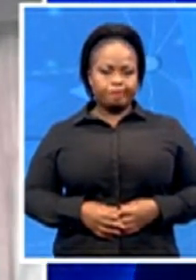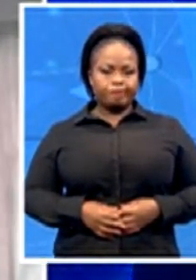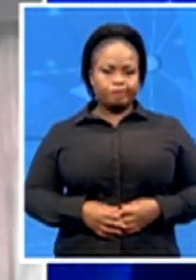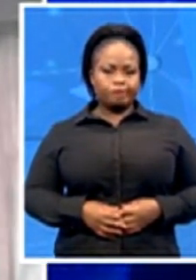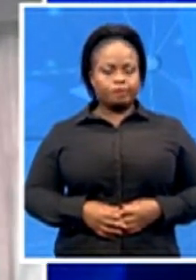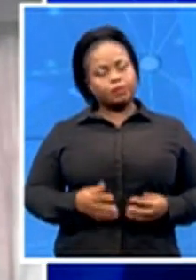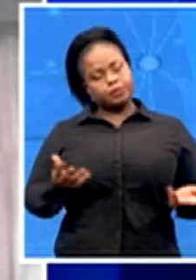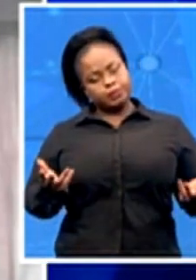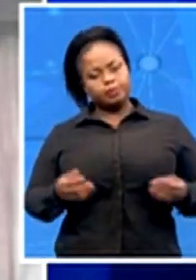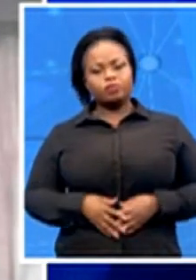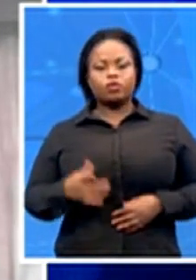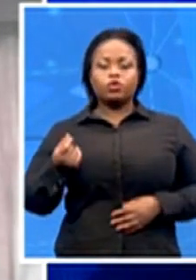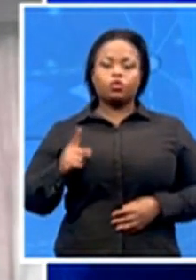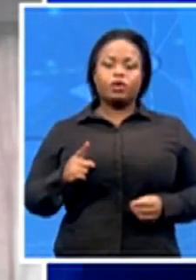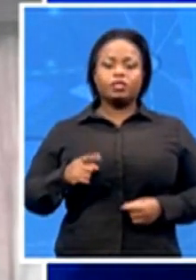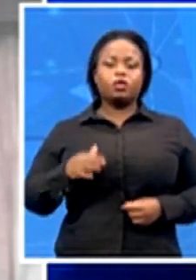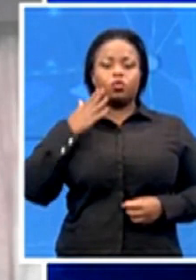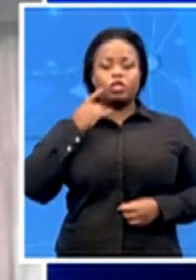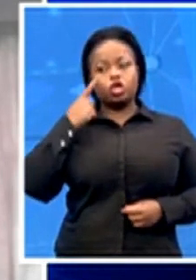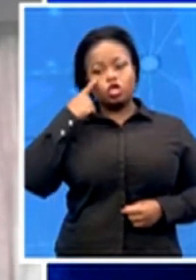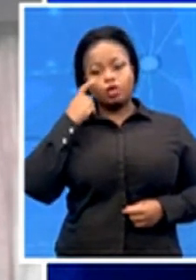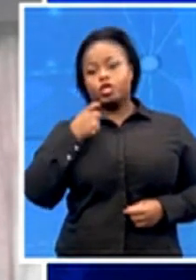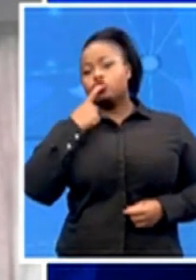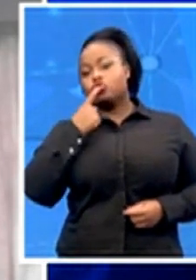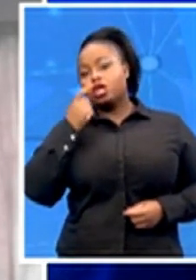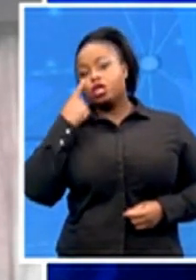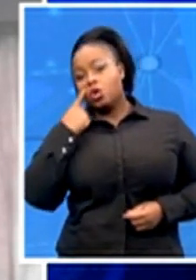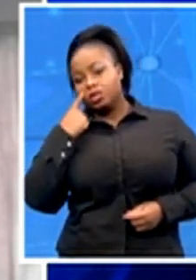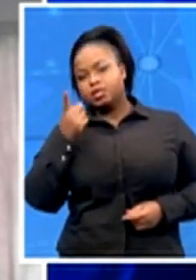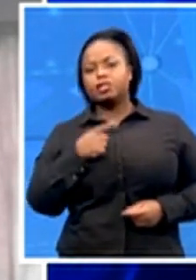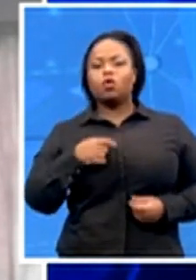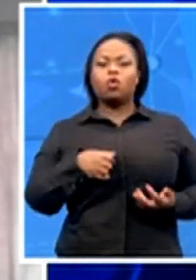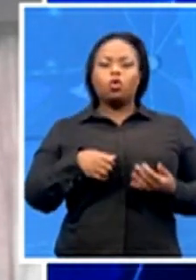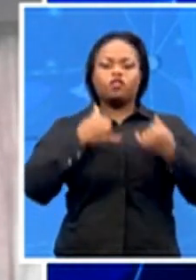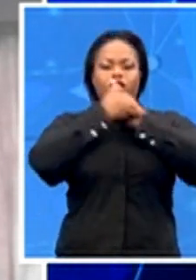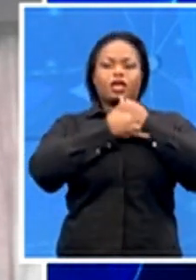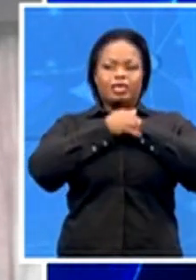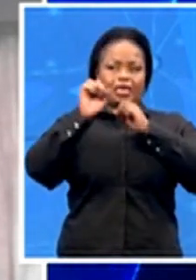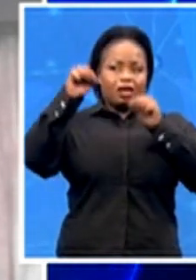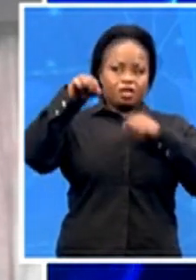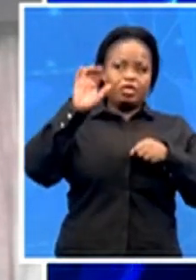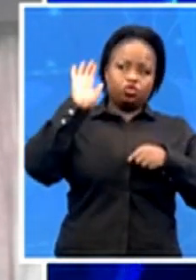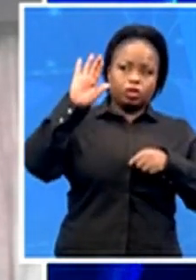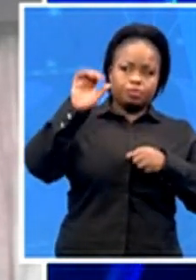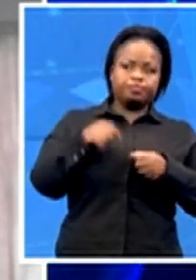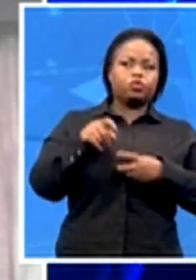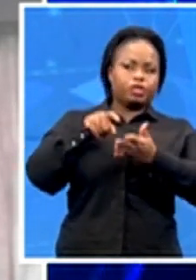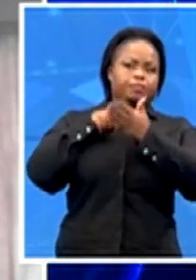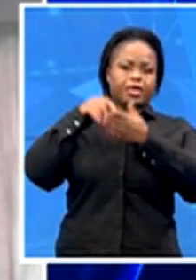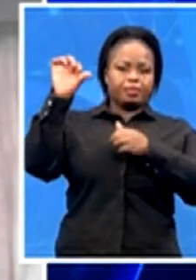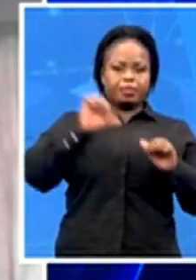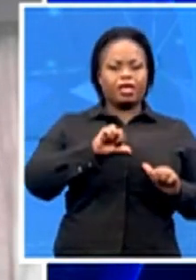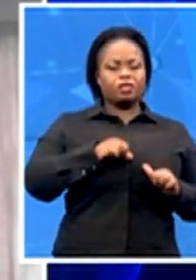red notices, first and foremost, there needs to be a case against these particular people which would like them to come into the country